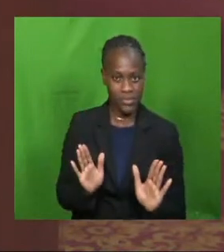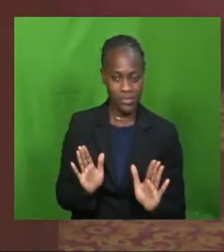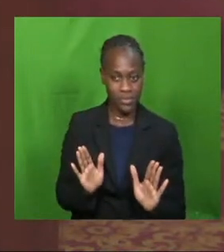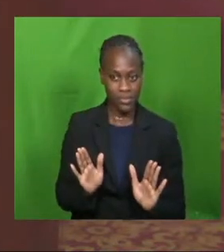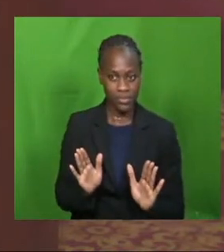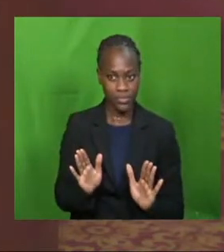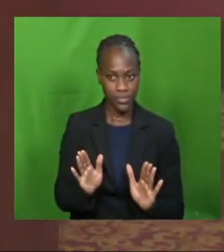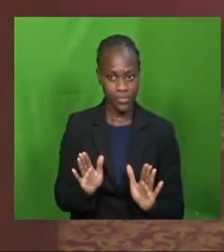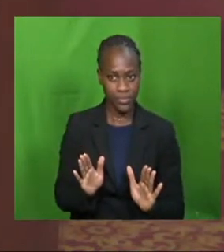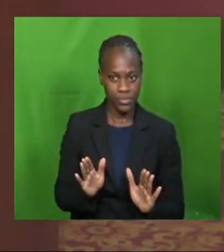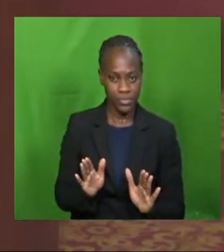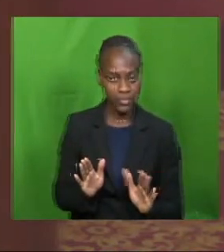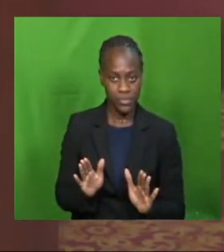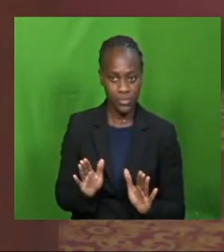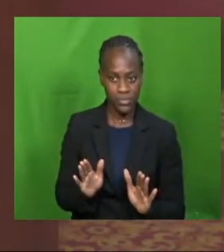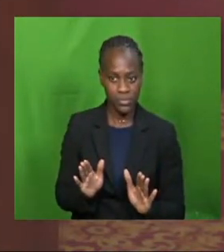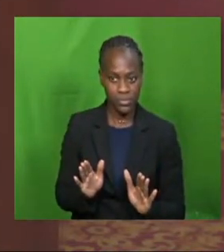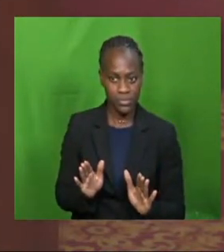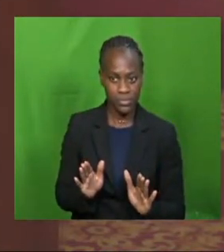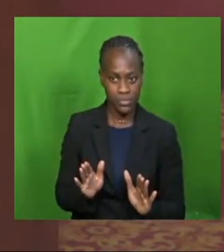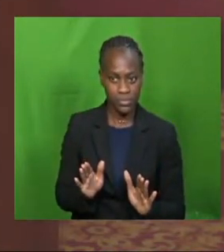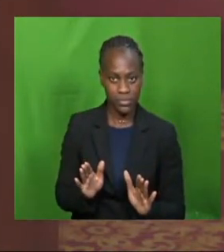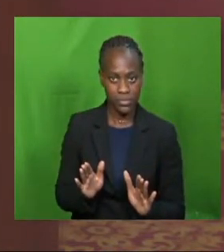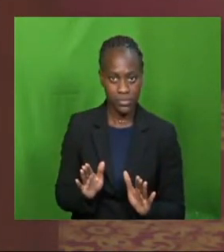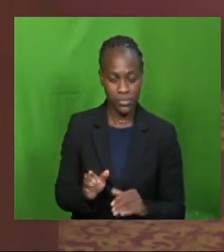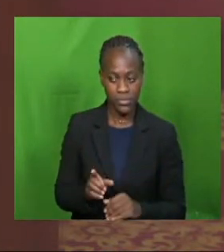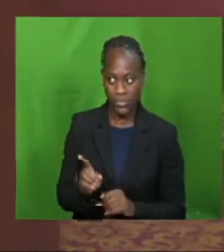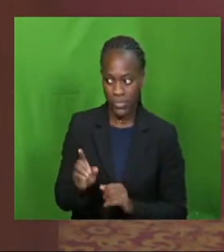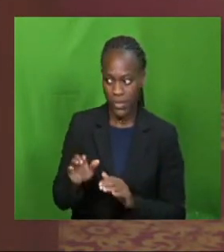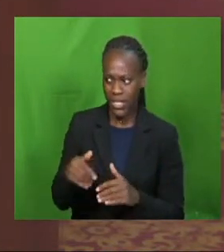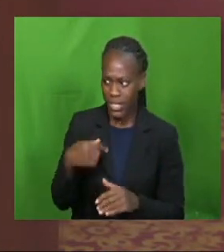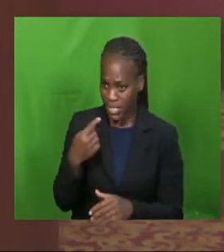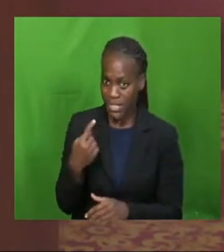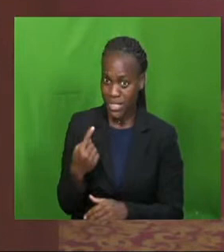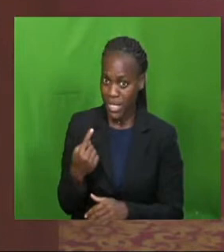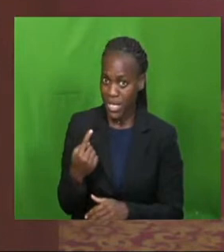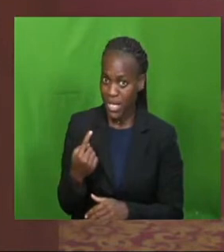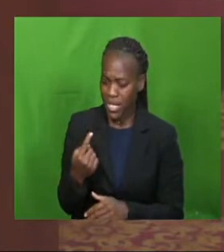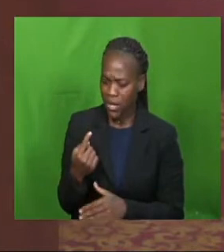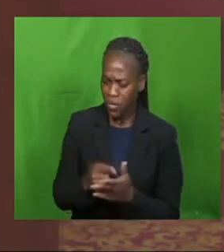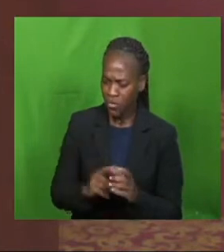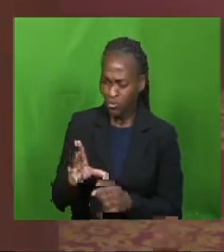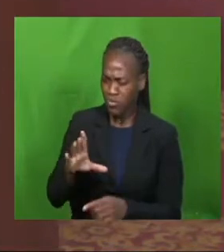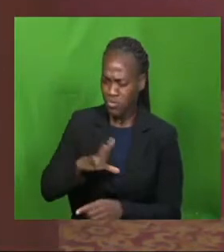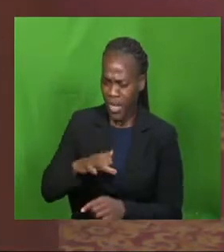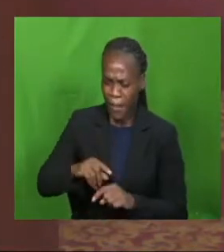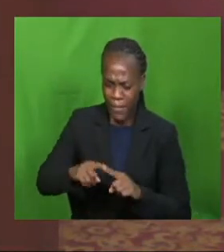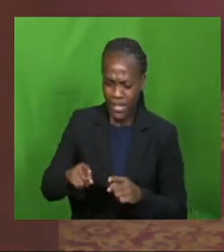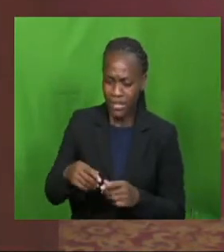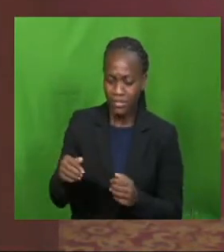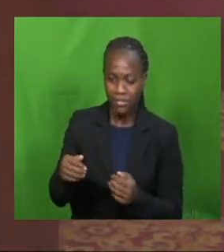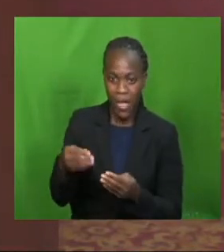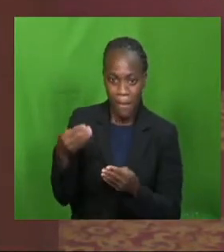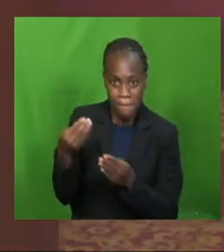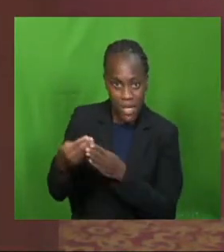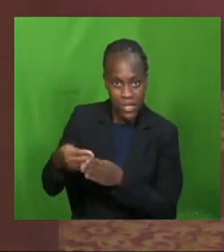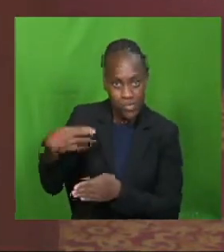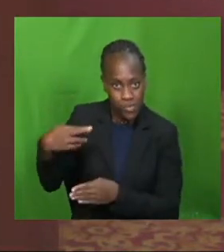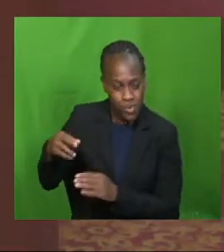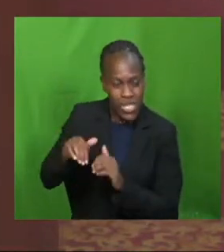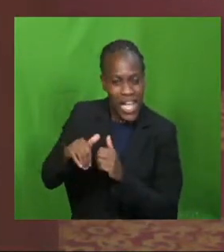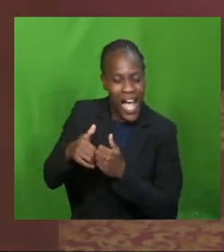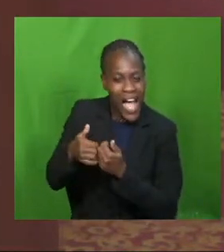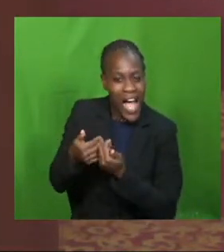the Honourable Minister has hit the nail right on the head. But the issue then boils down to resources. How is he going